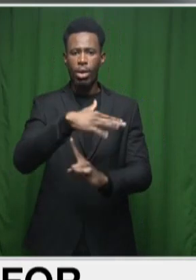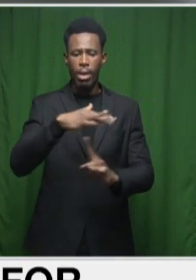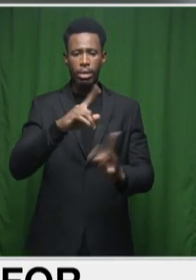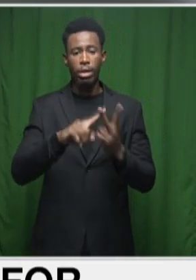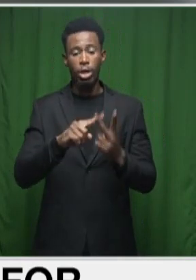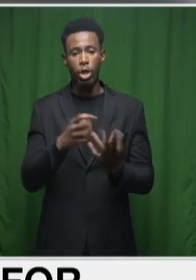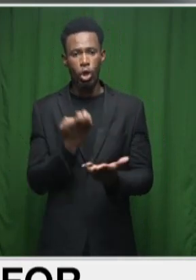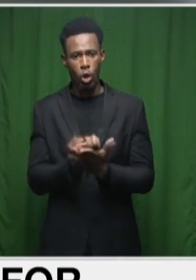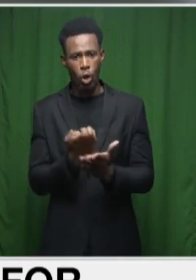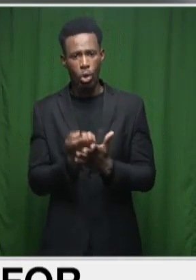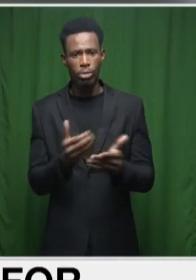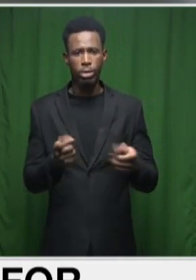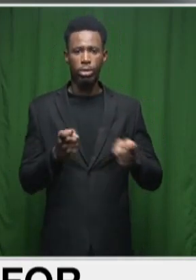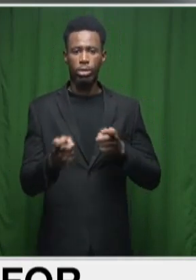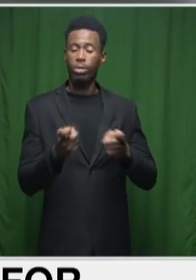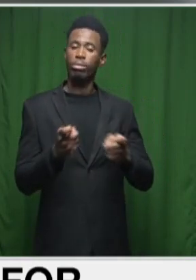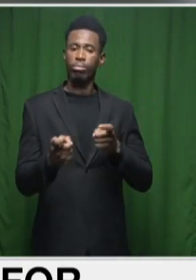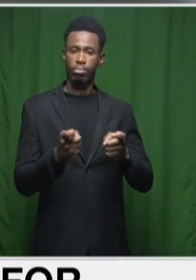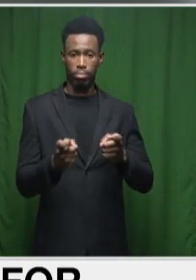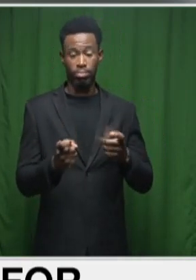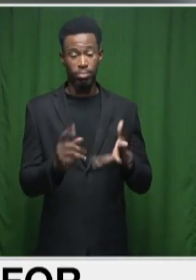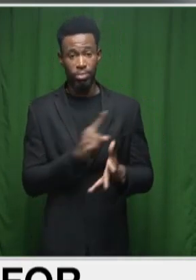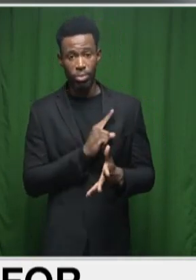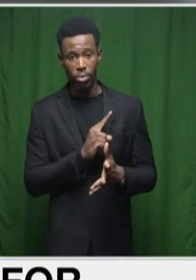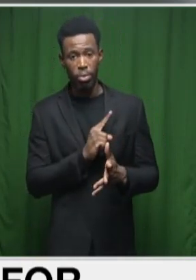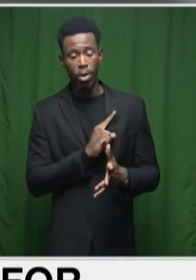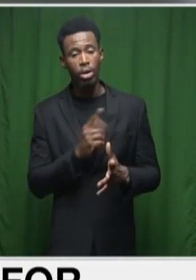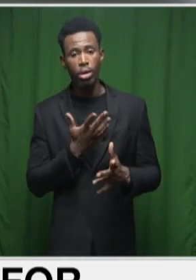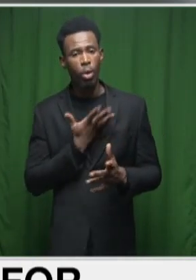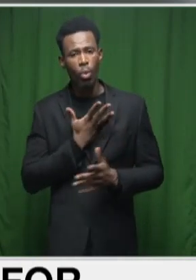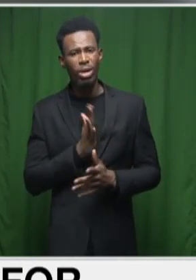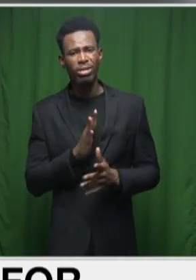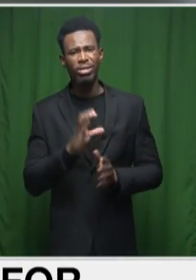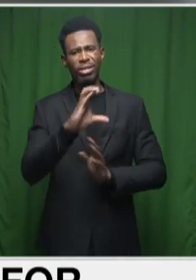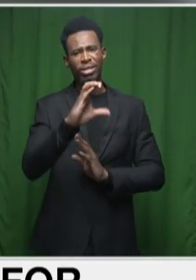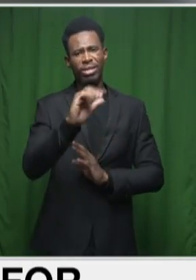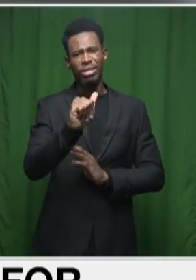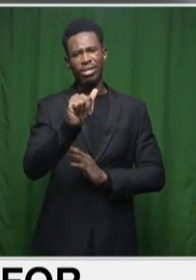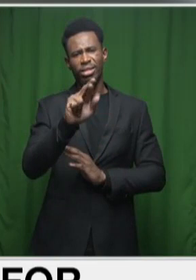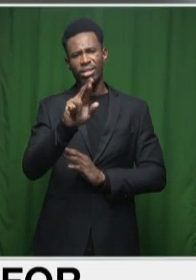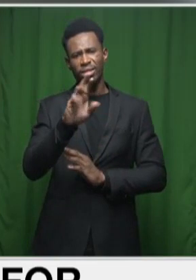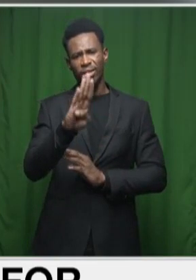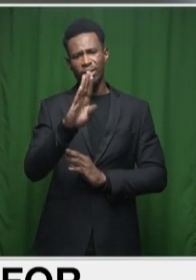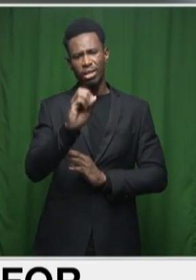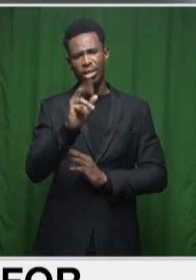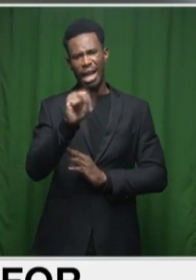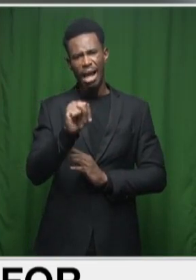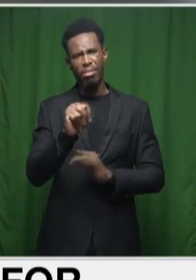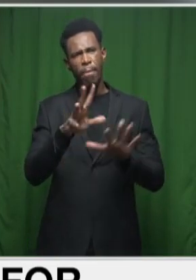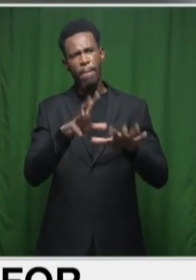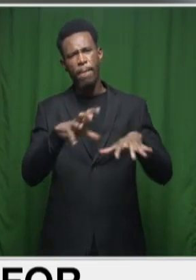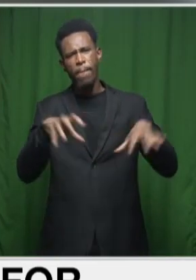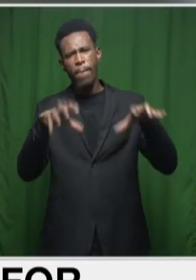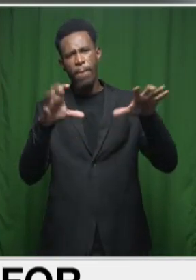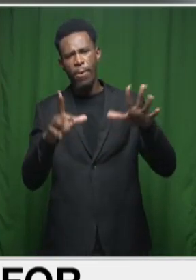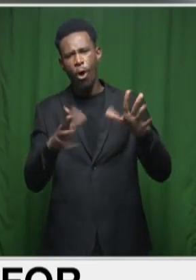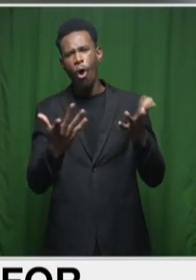First of all, to prevent carbon leakage, and which carbon leakage occurs when we start to see that